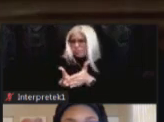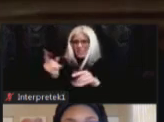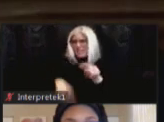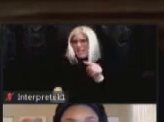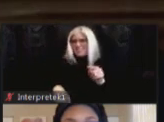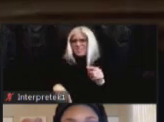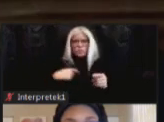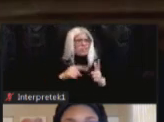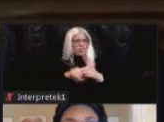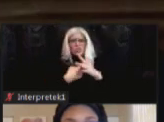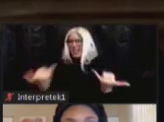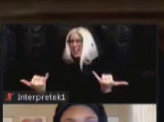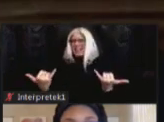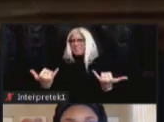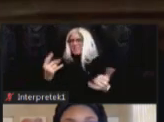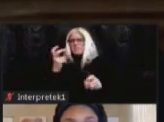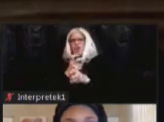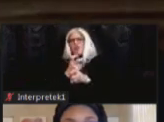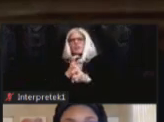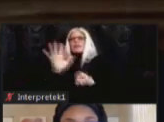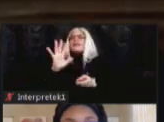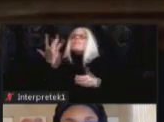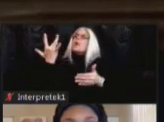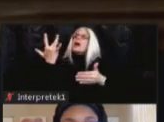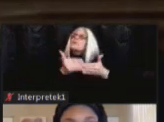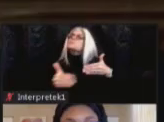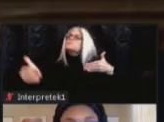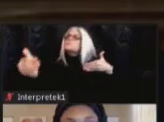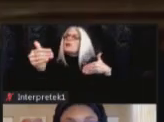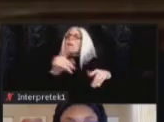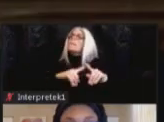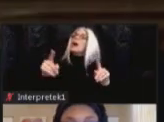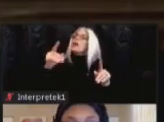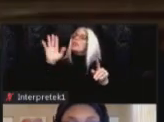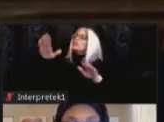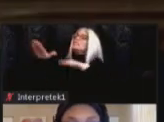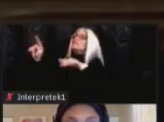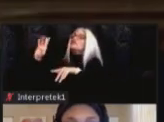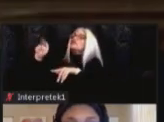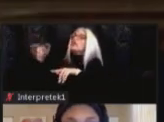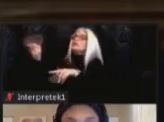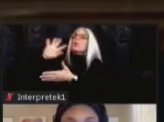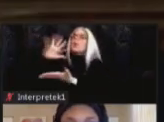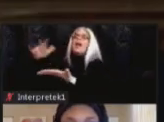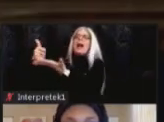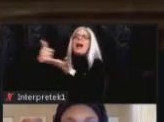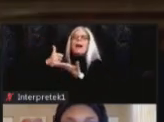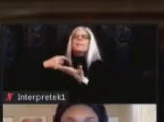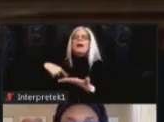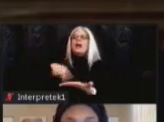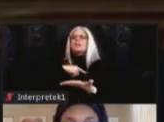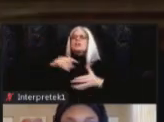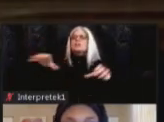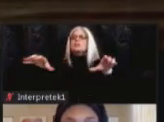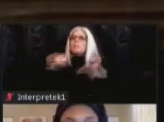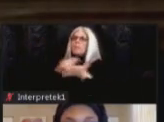But one of the things the Children's Trust will be doing at our next meeting is we will be putting out a substantial amount of funding to